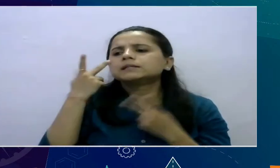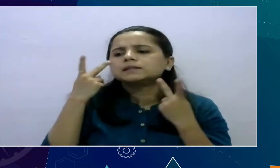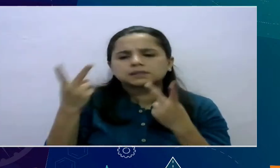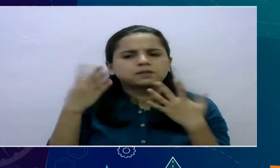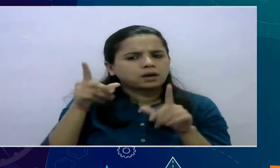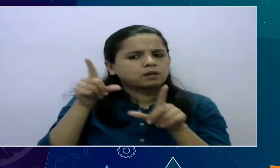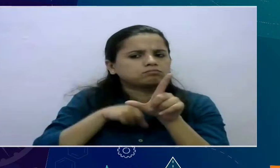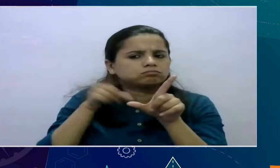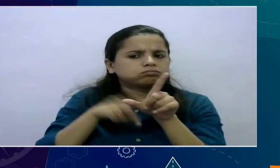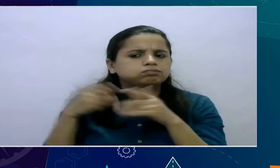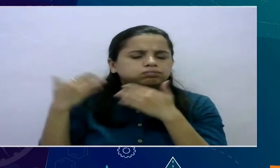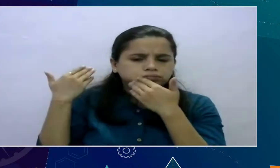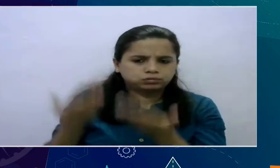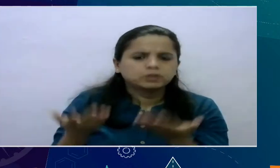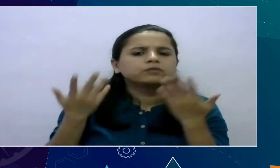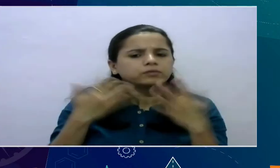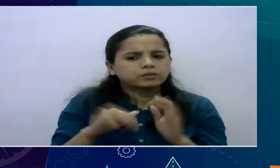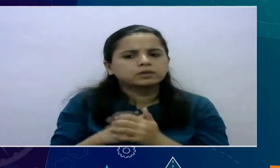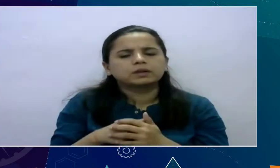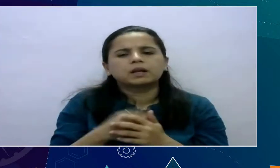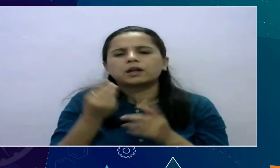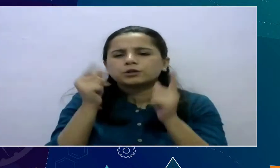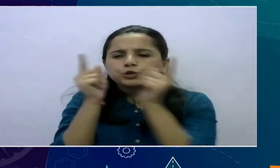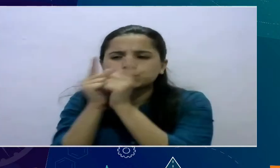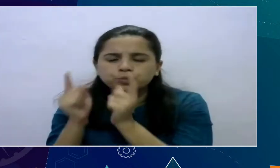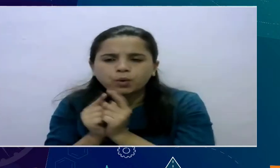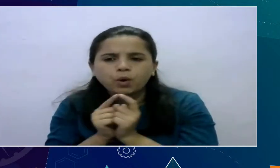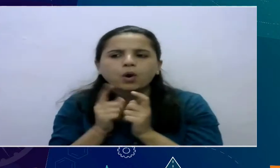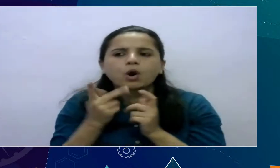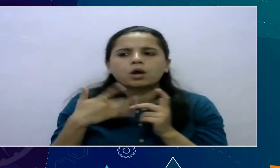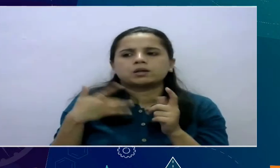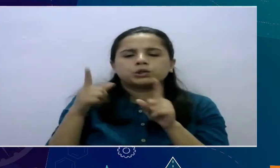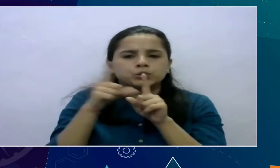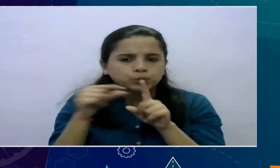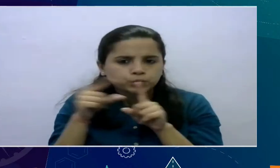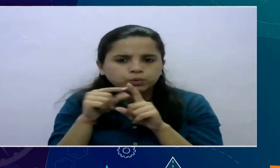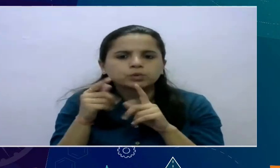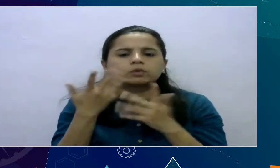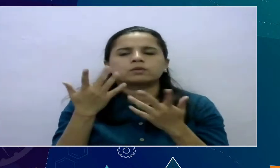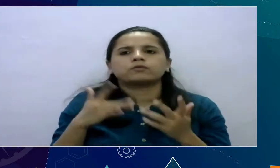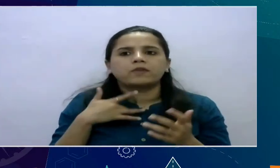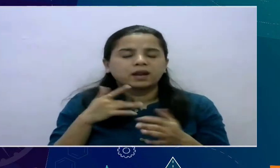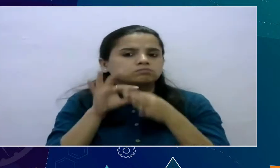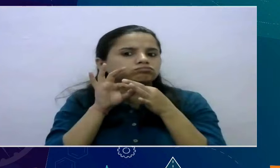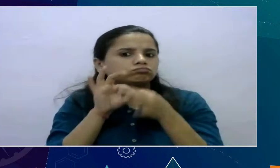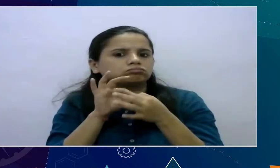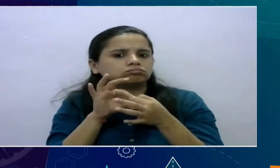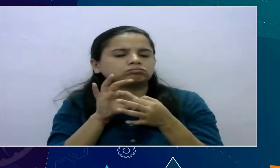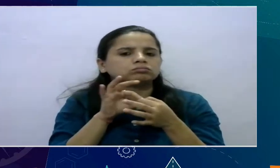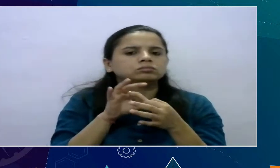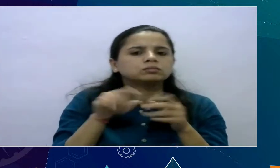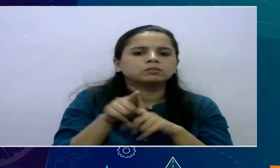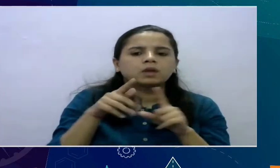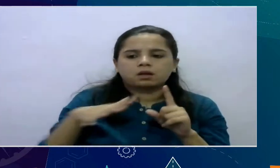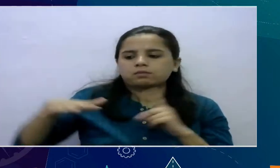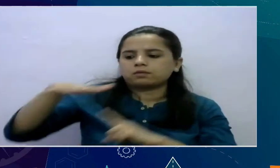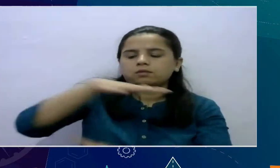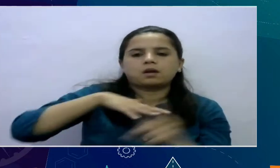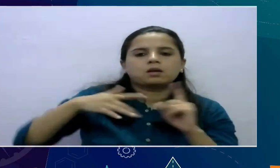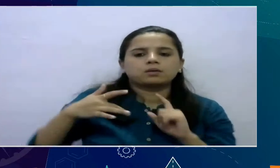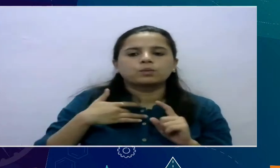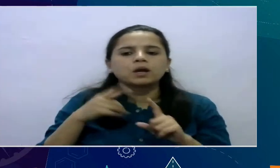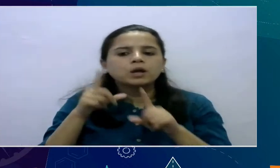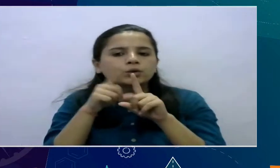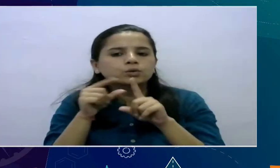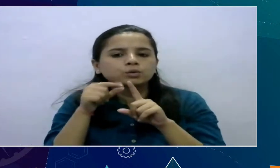years, that when such kind of small experimentation very correlated to the environment is performed